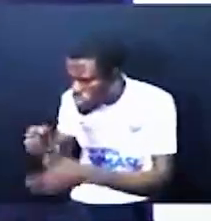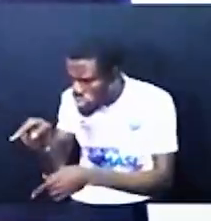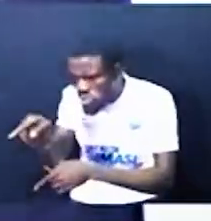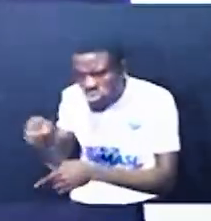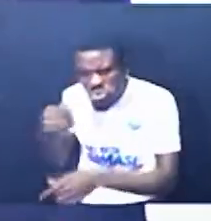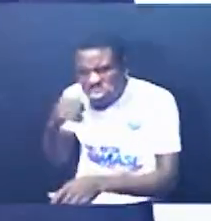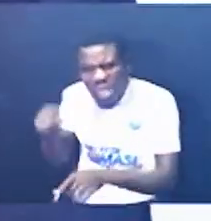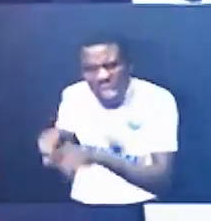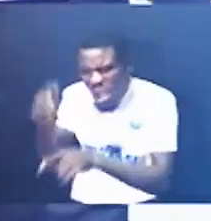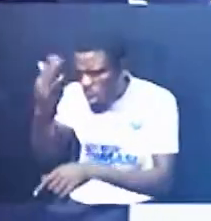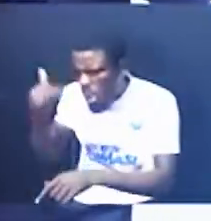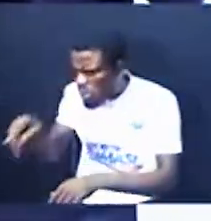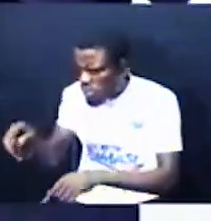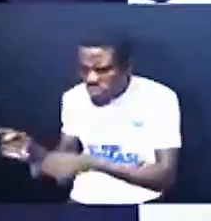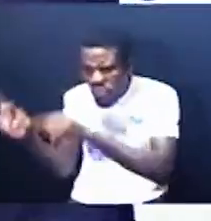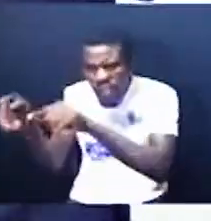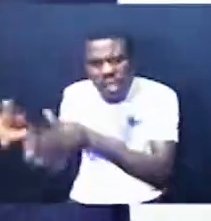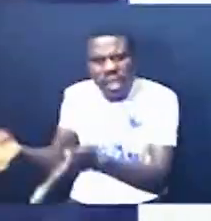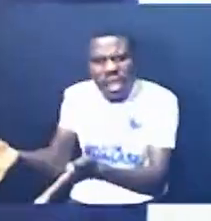here? The